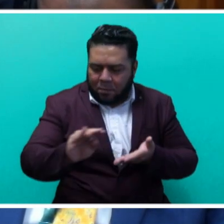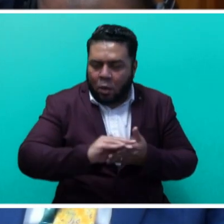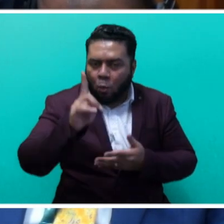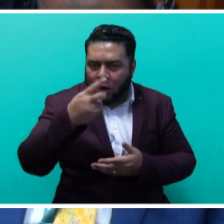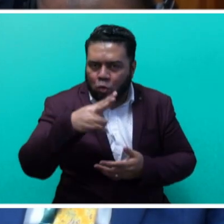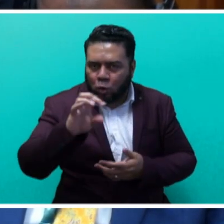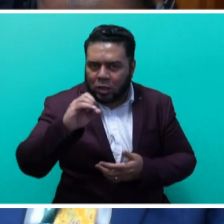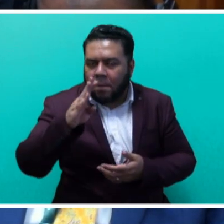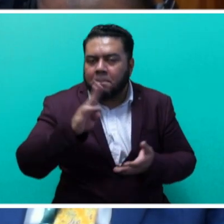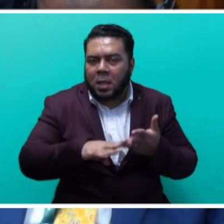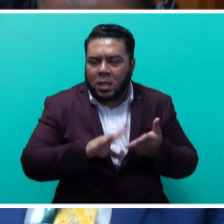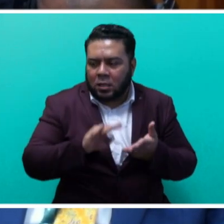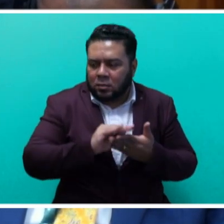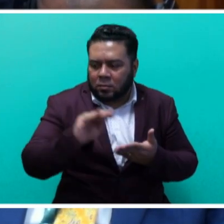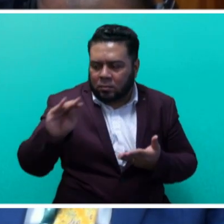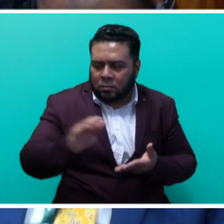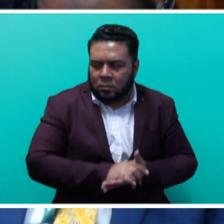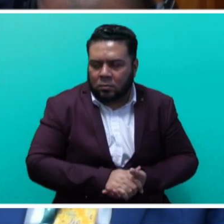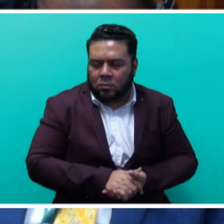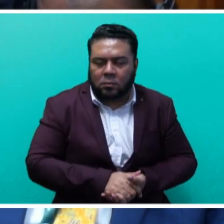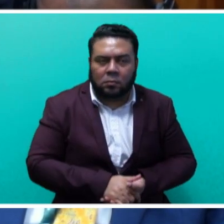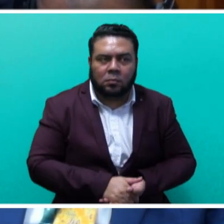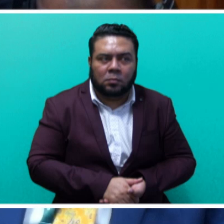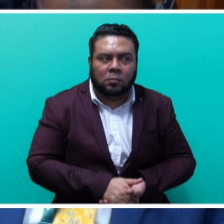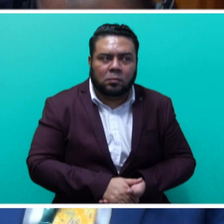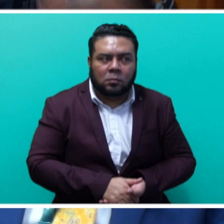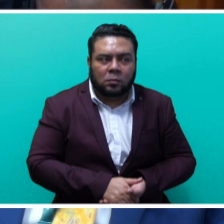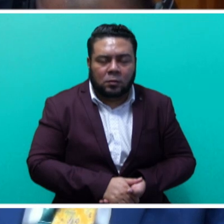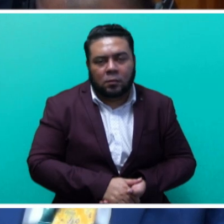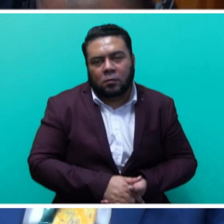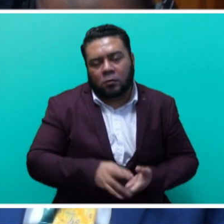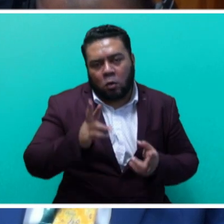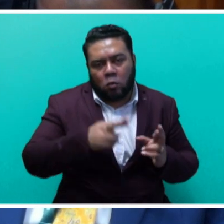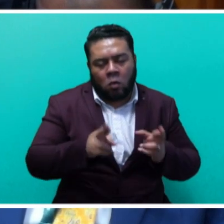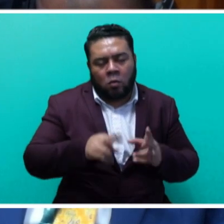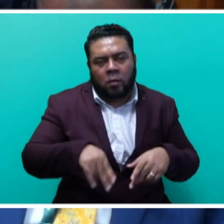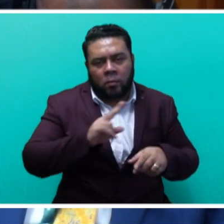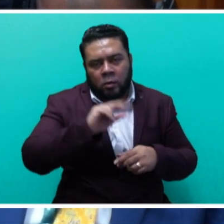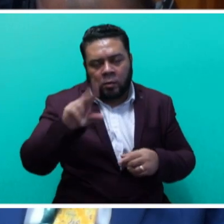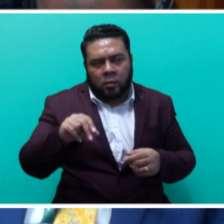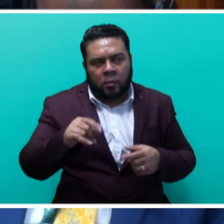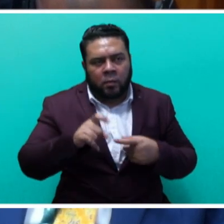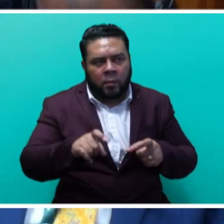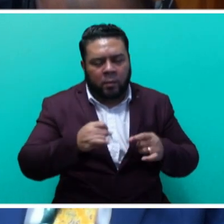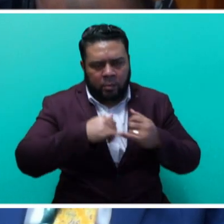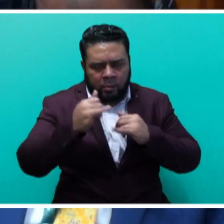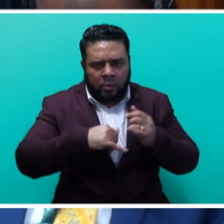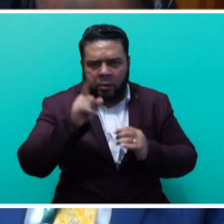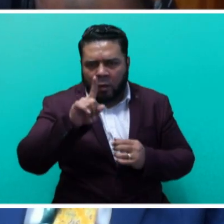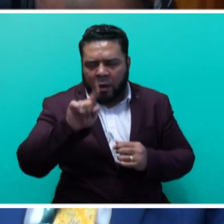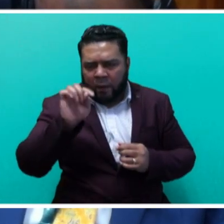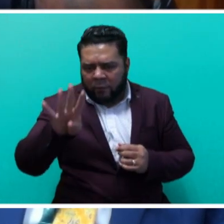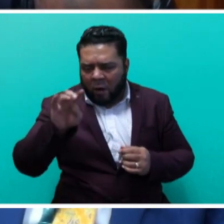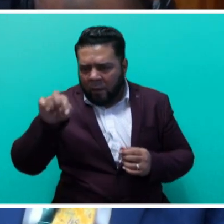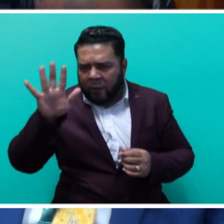the progressive cyclic and periodic maintenance of road, bridges and jetties infrastructure, 114.5 million